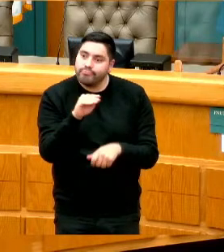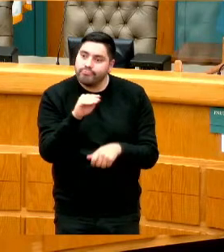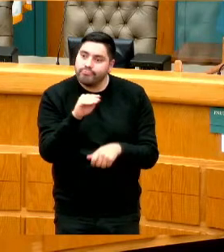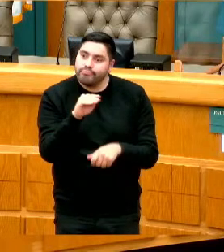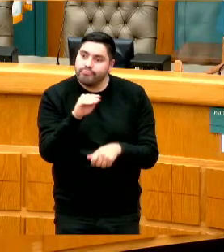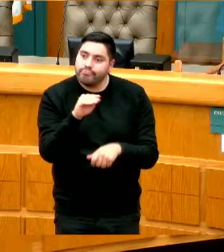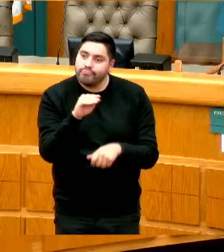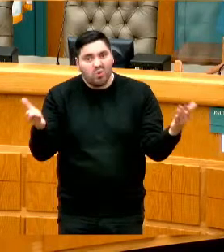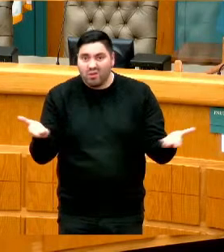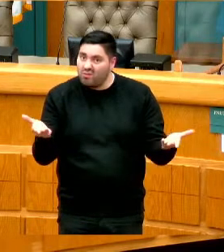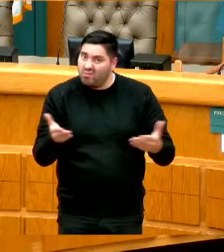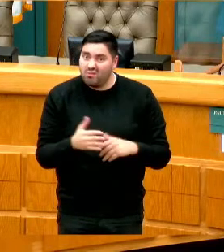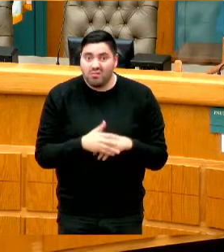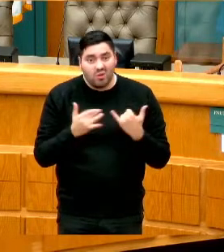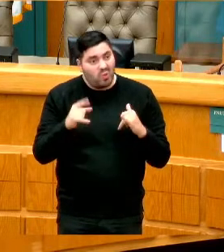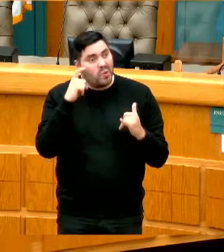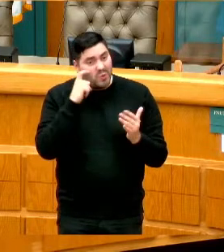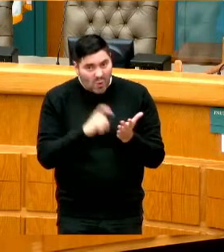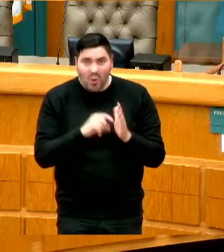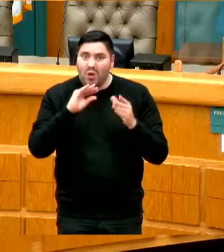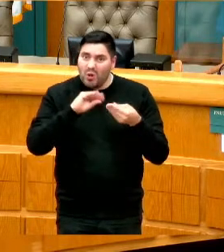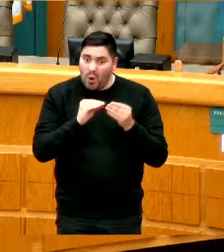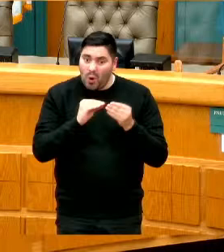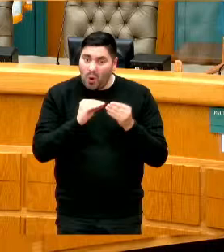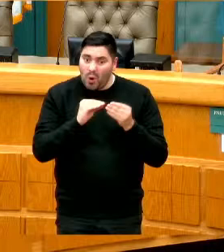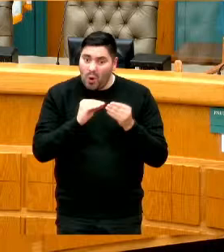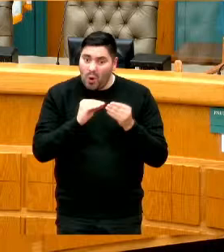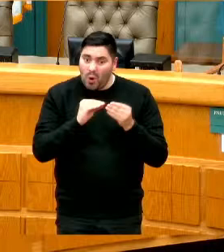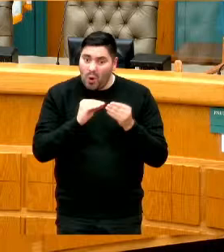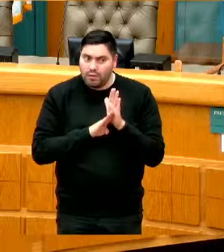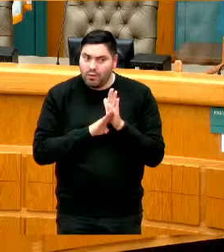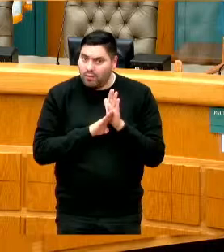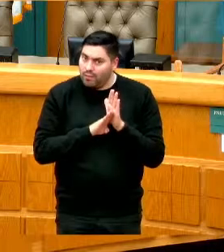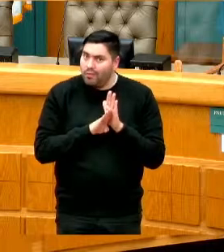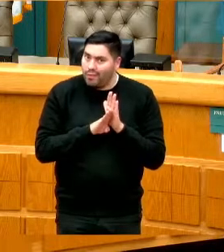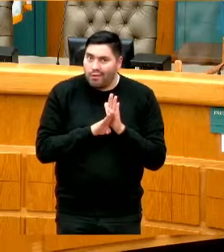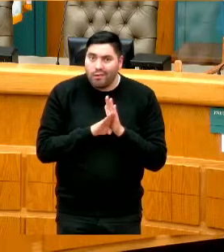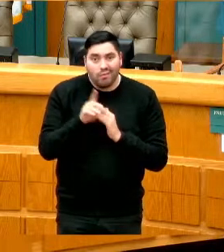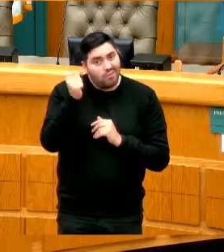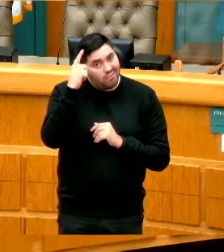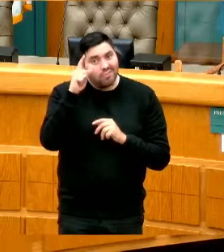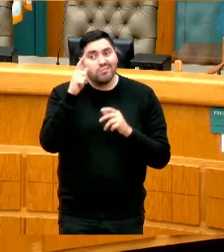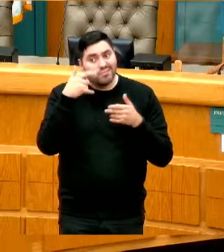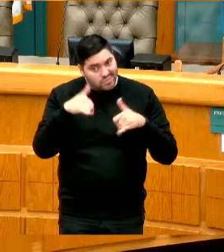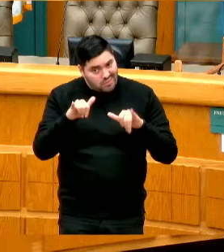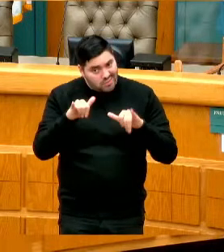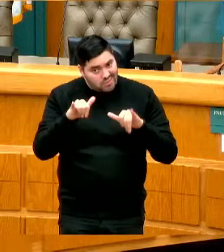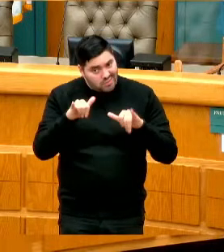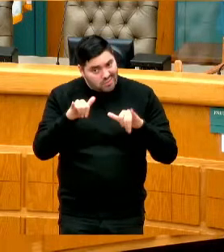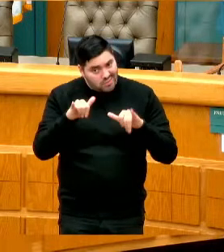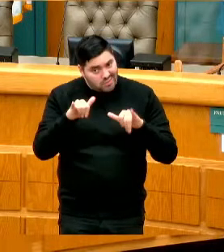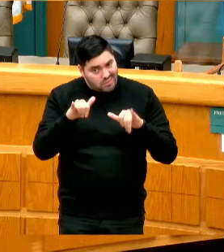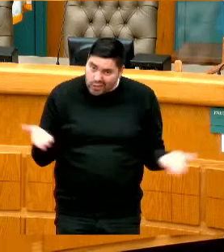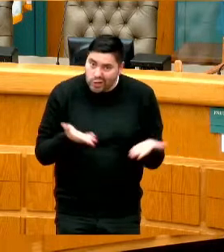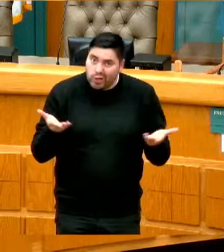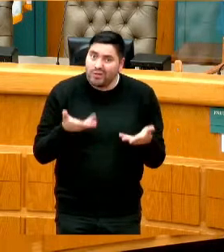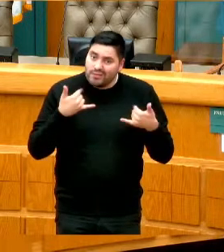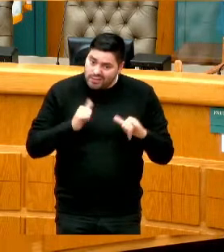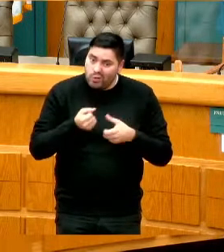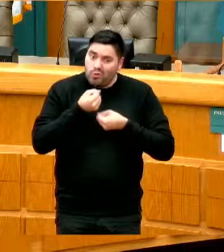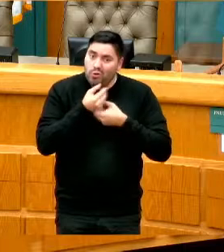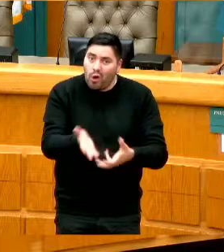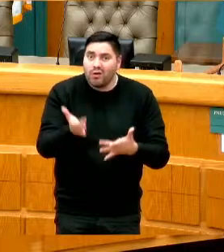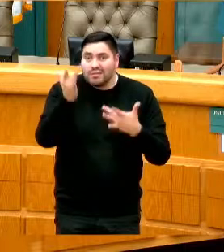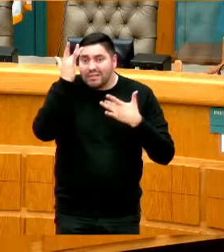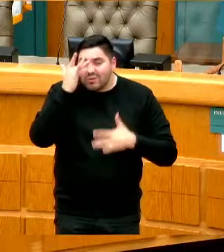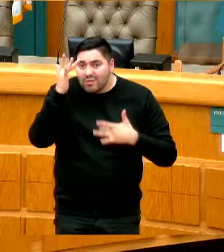as evidenced by the rising case numbers this week. It's still communicable. and it's still causing illness and death,